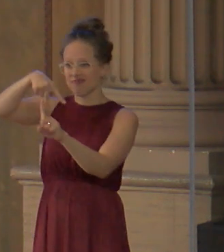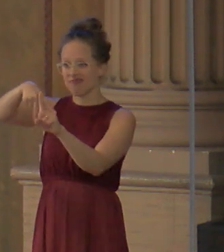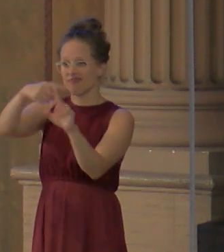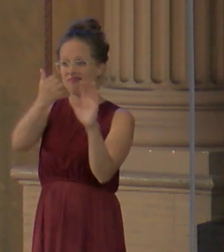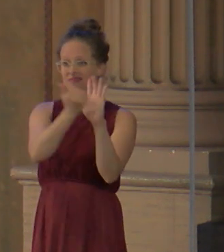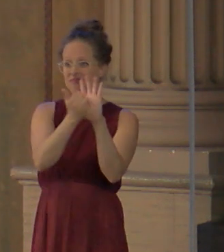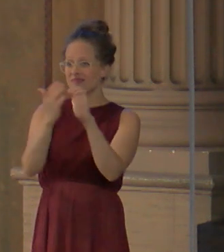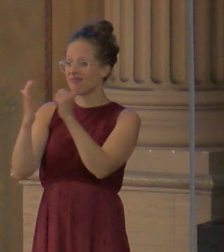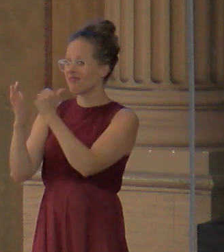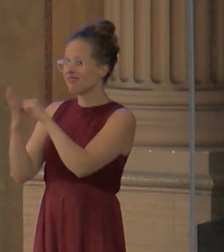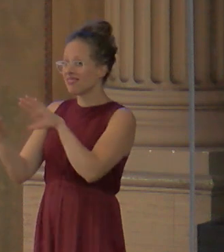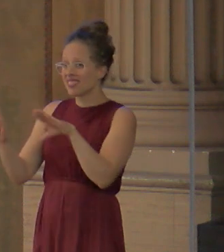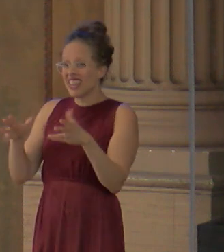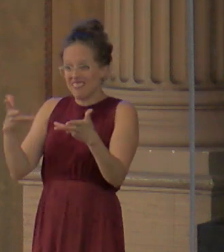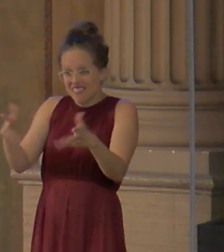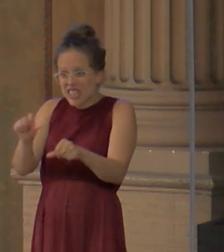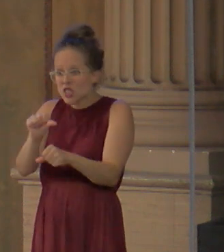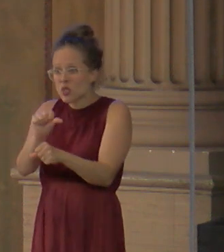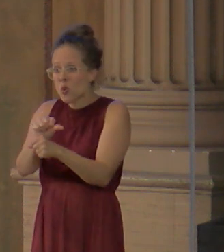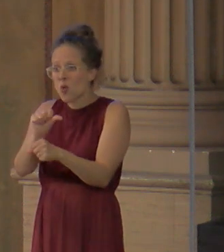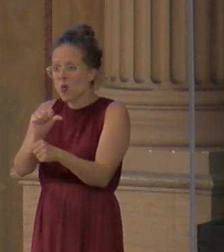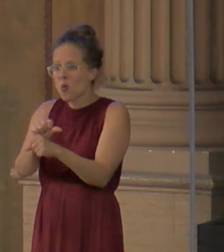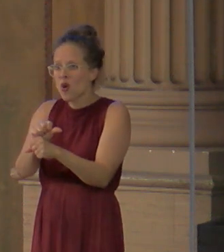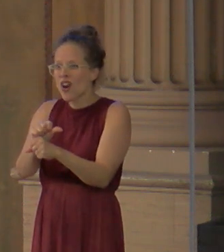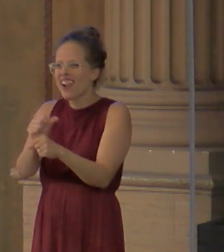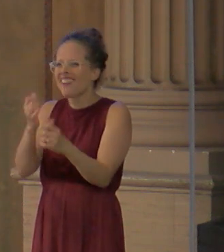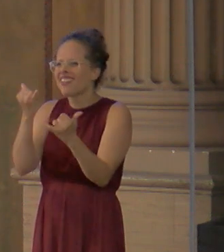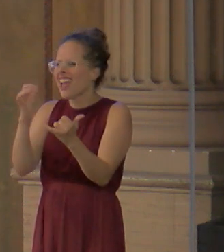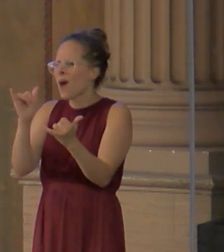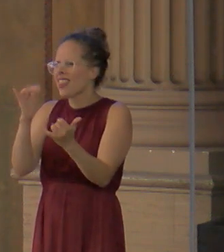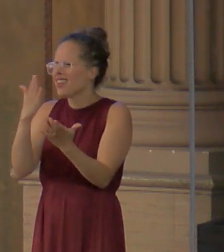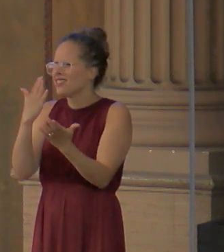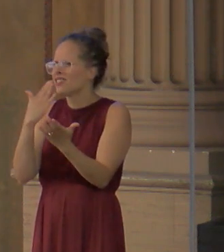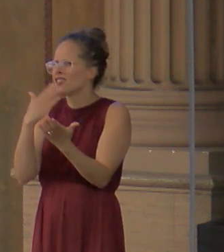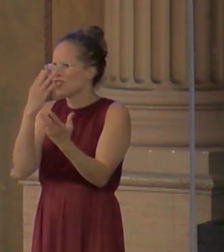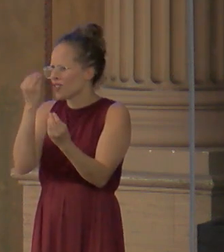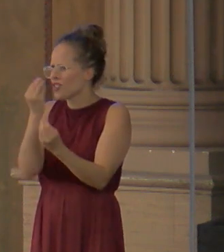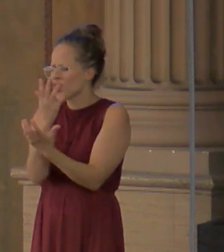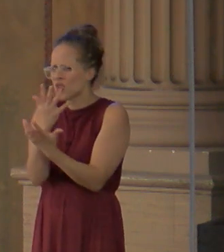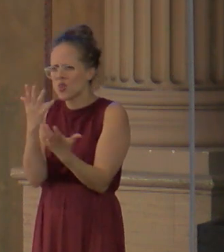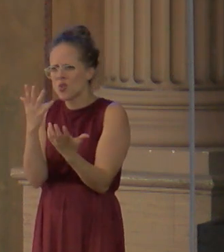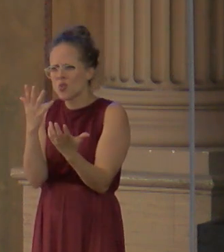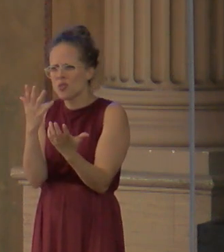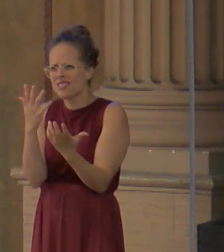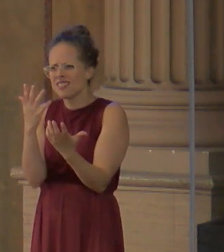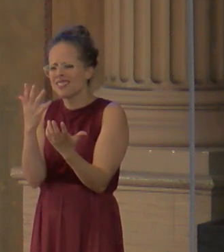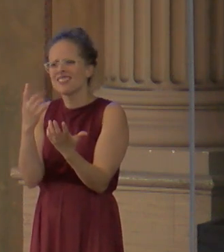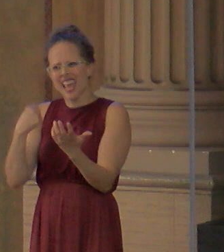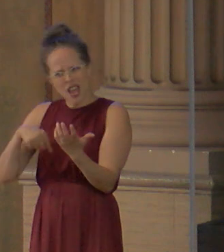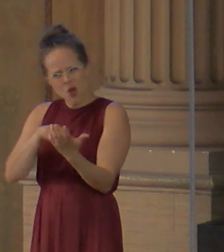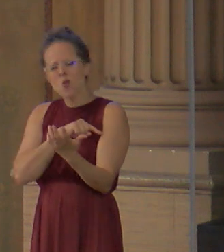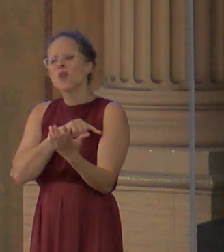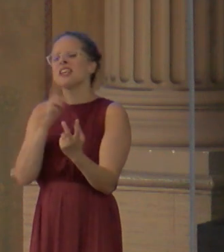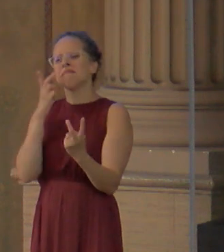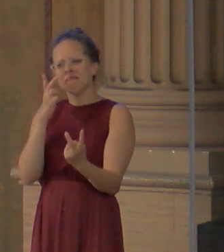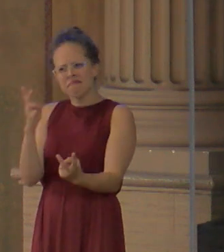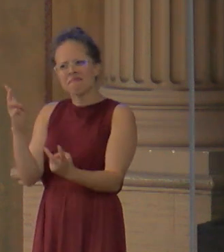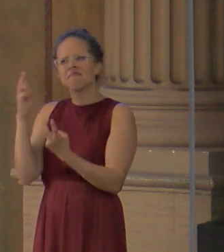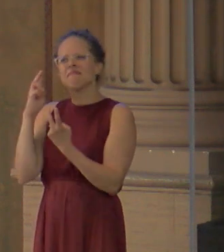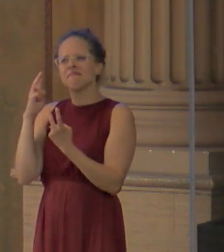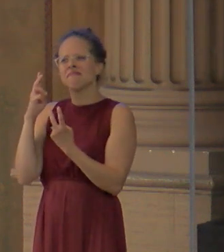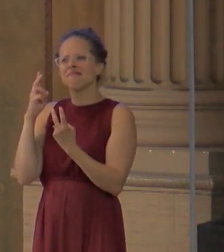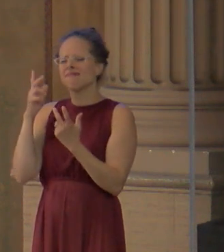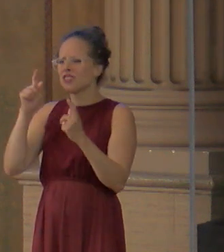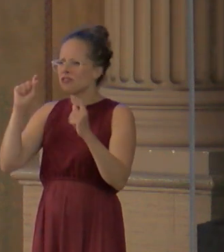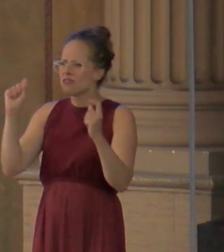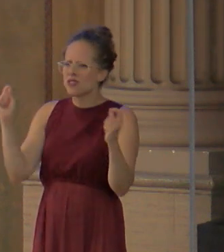by his grace. This is the good news of the gospel, and what we get to do time in and time out as a church is remember that, declare it, proclaim it, rejoice in it,